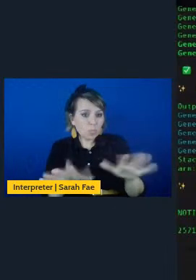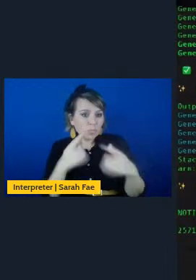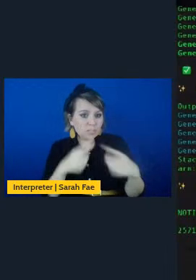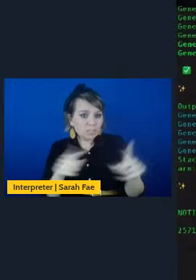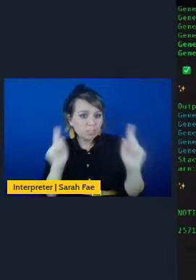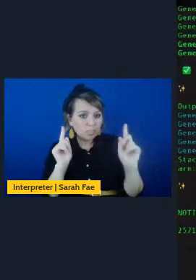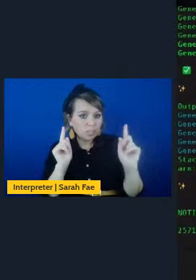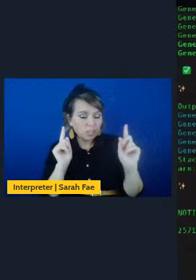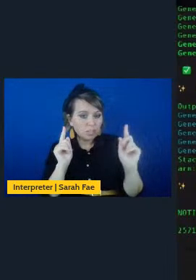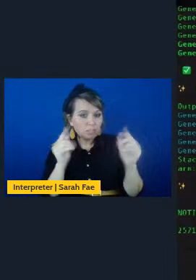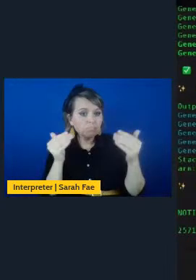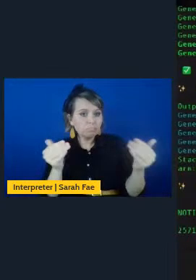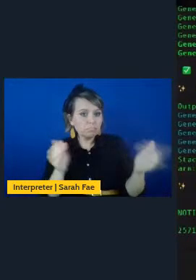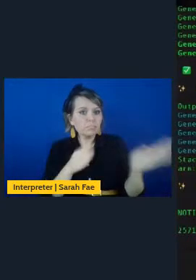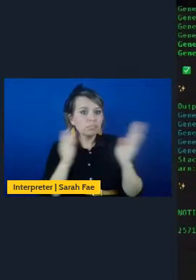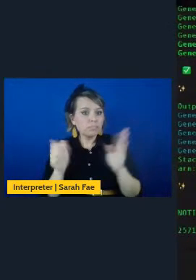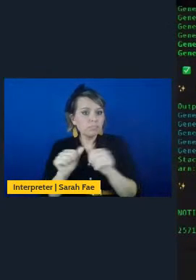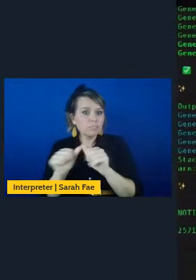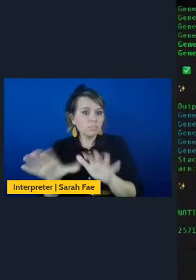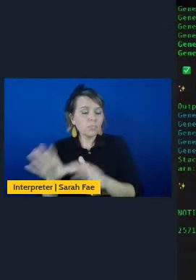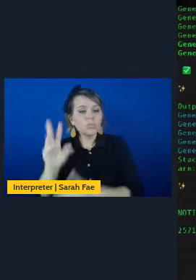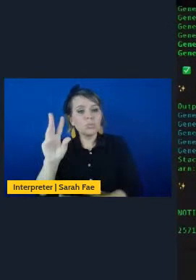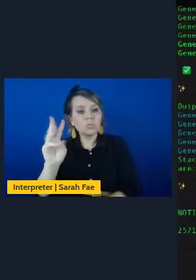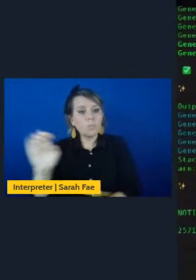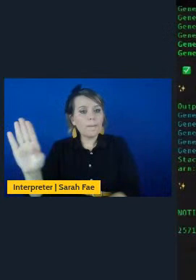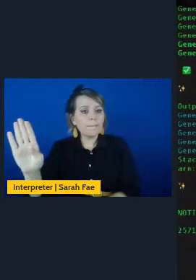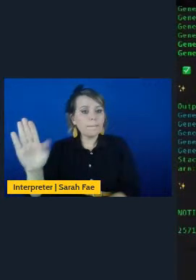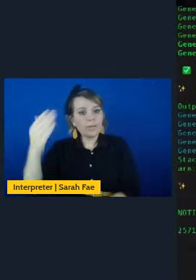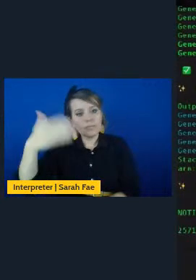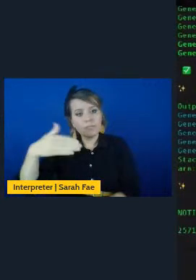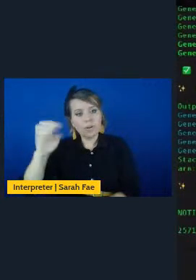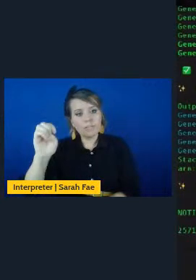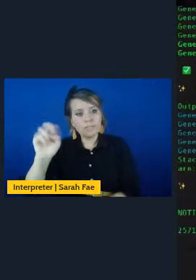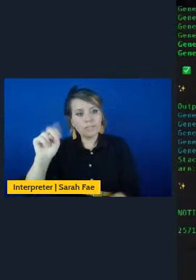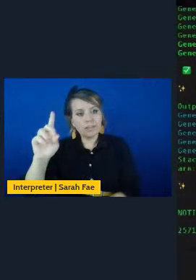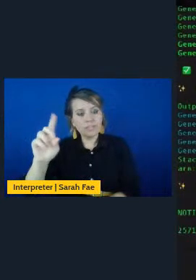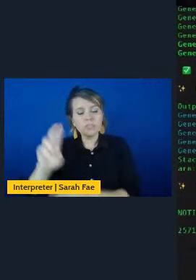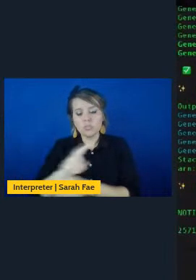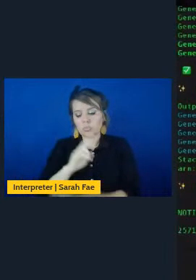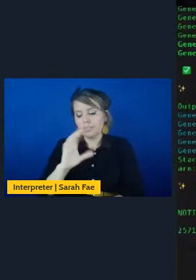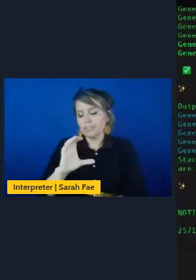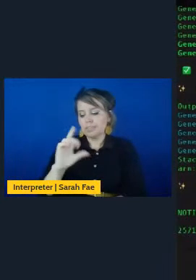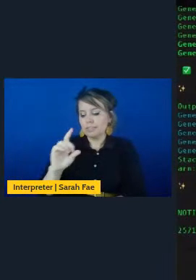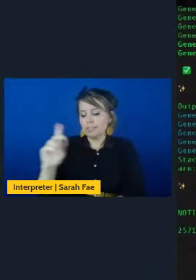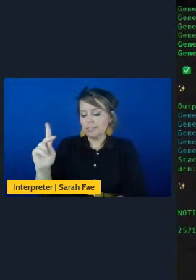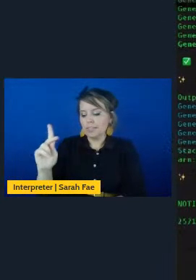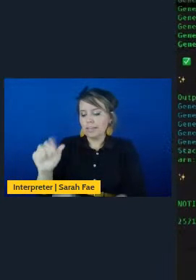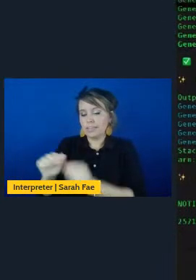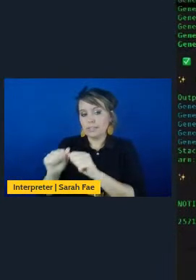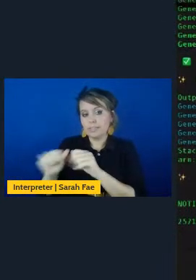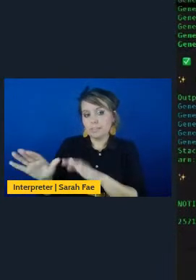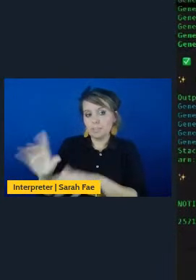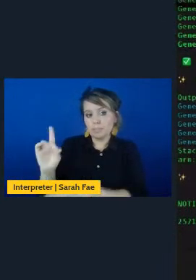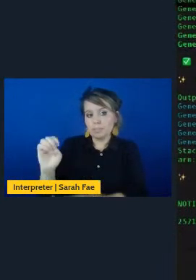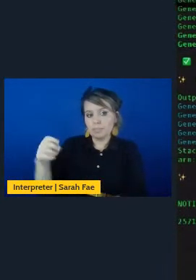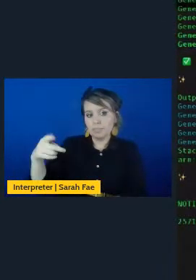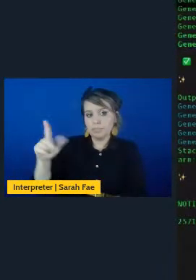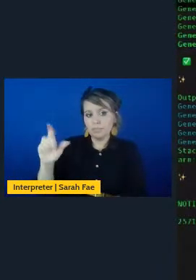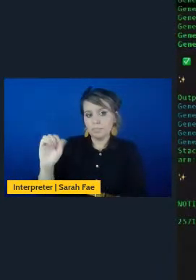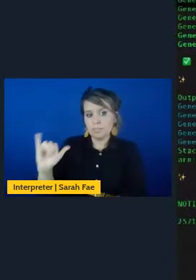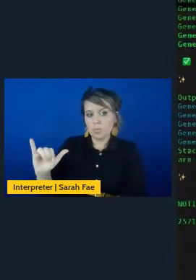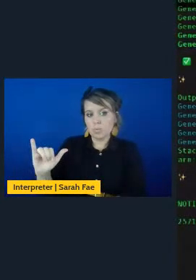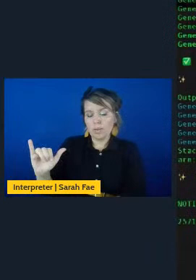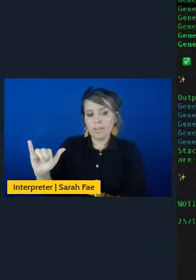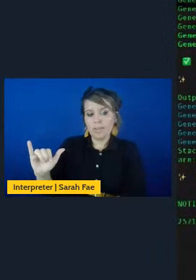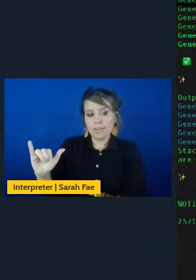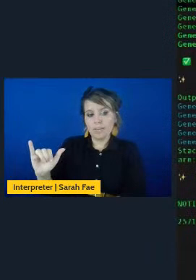go ahead and deploy our web front end by using CDK deploy the web stack.